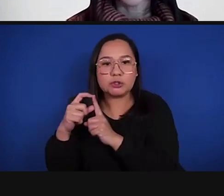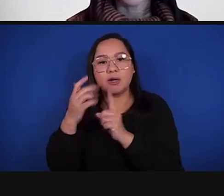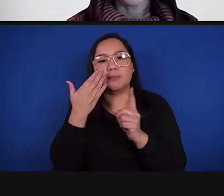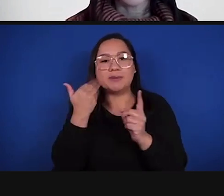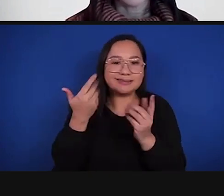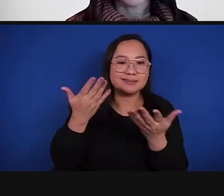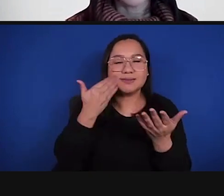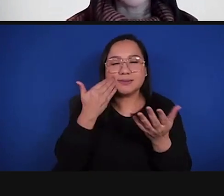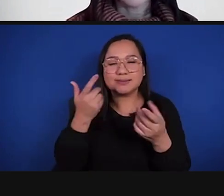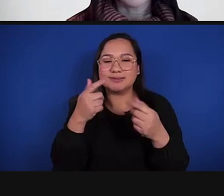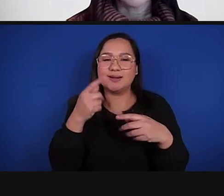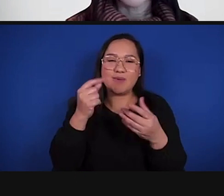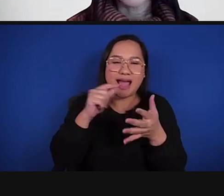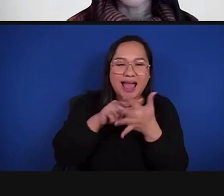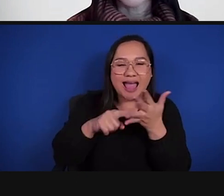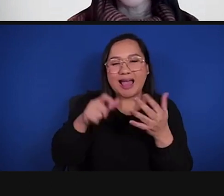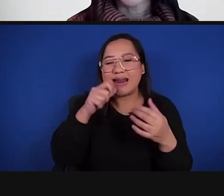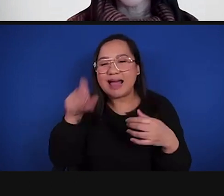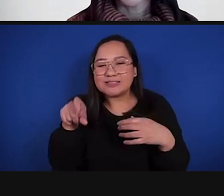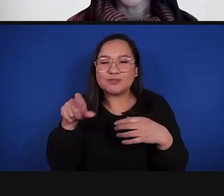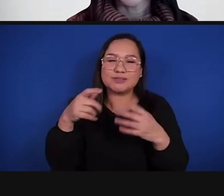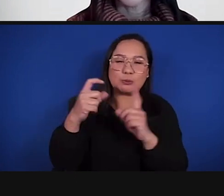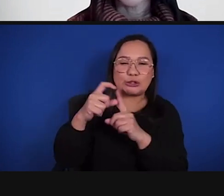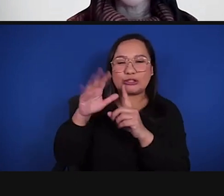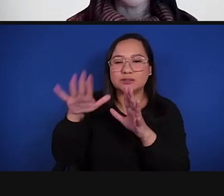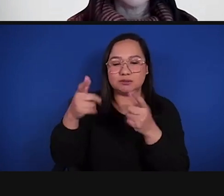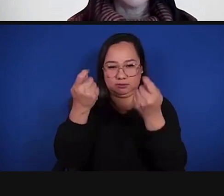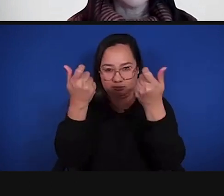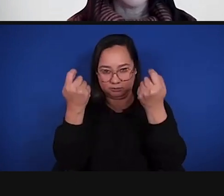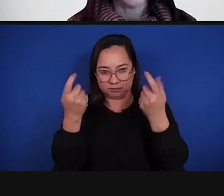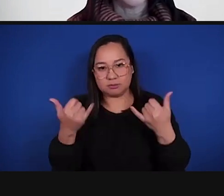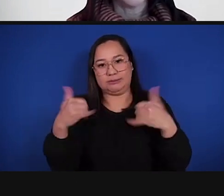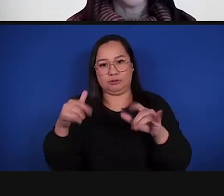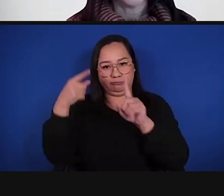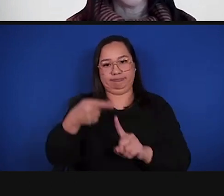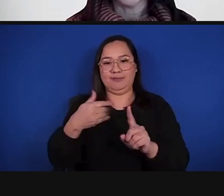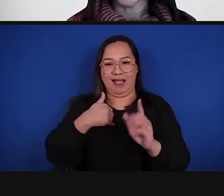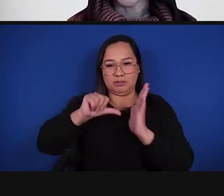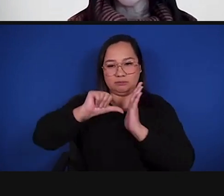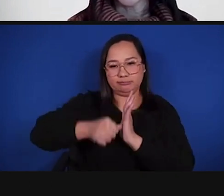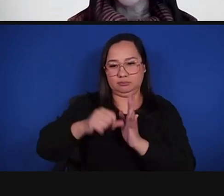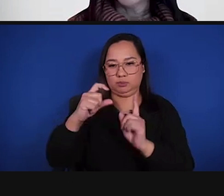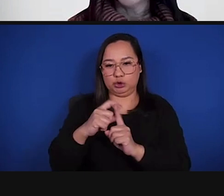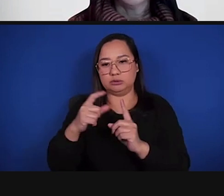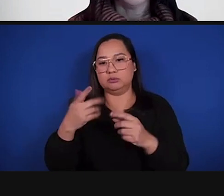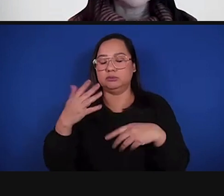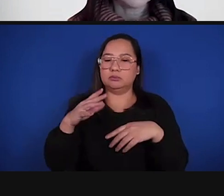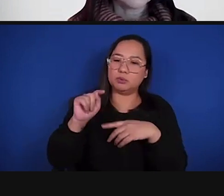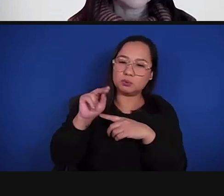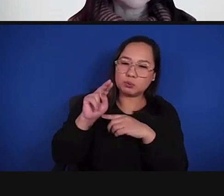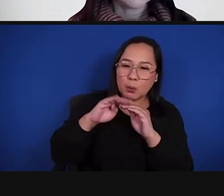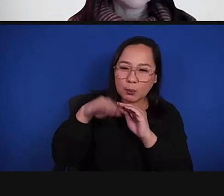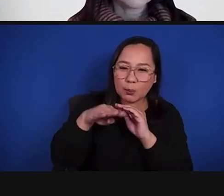capture emphasis on words, tone, humor, sarcasm, nonverbal cues. It does omit false starts,